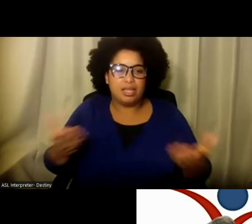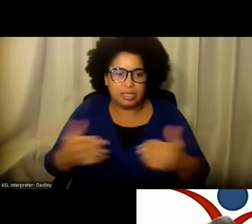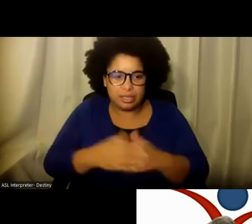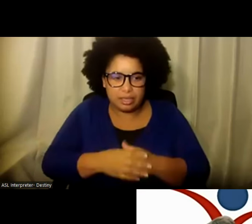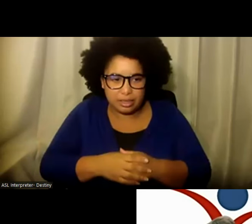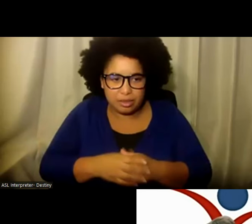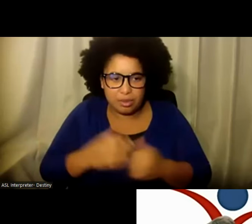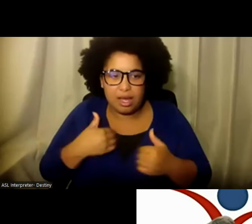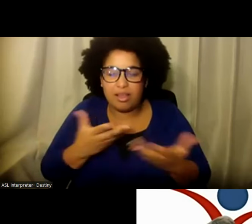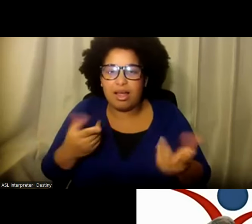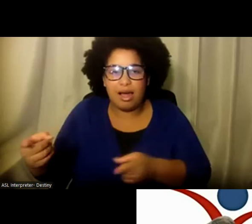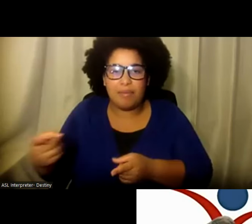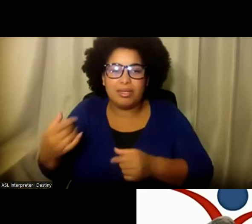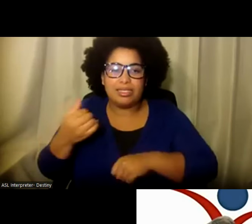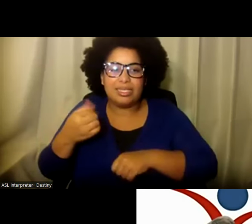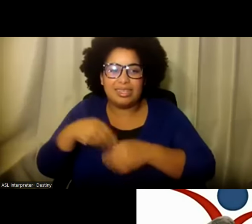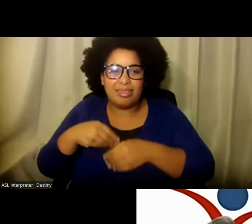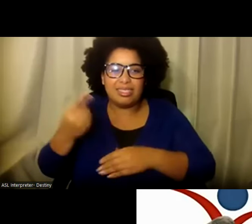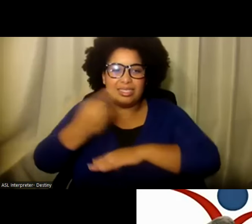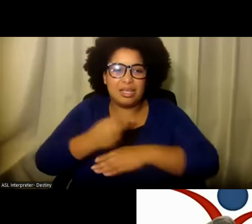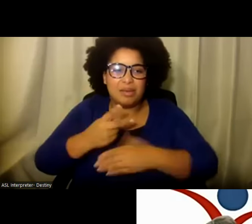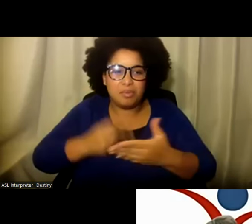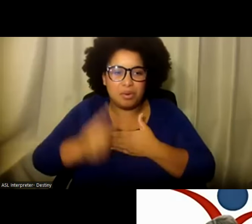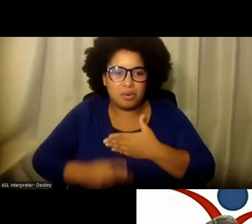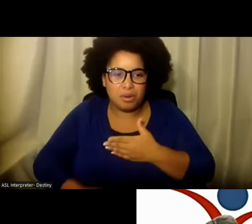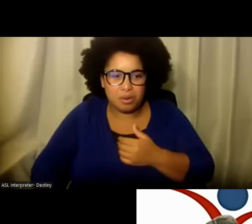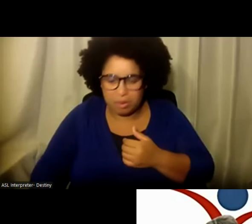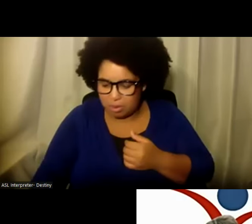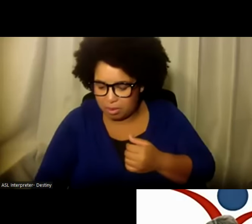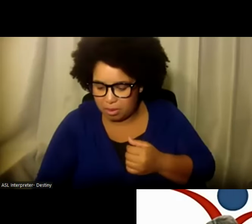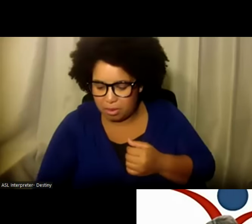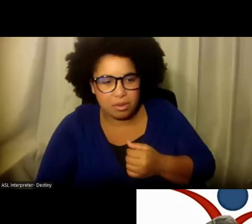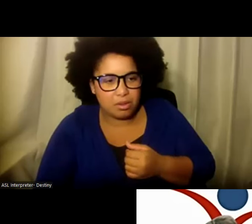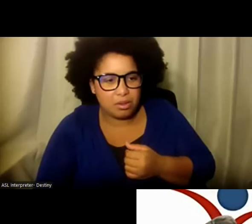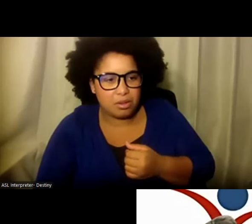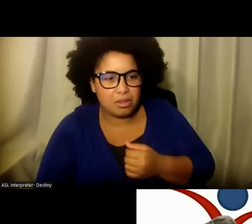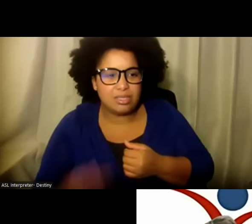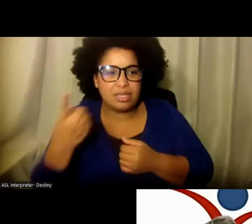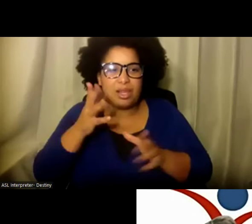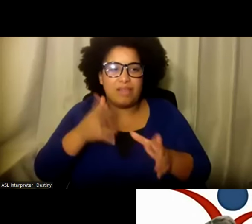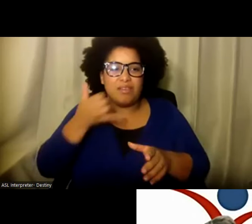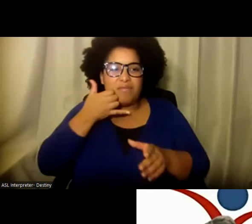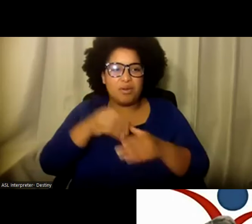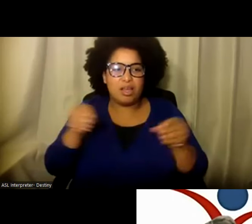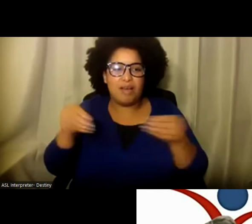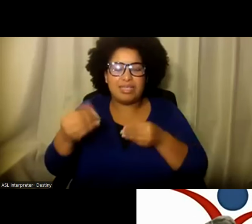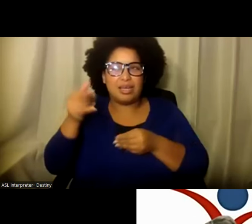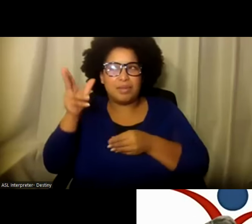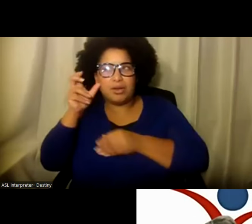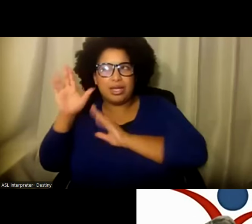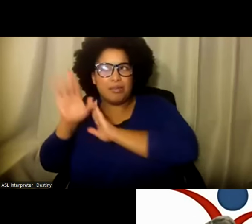We have a lot going on in this day program. I'm sorry, somebody just left their phone in this office and nobody's in the building. Sorry if you keep hearing it in the